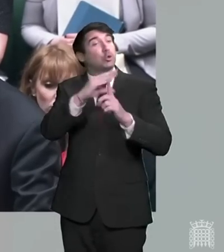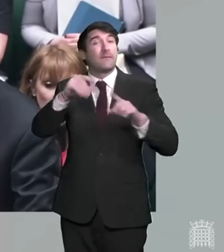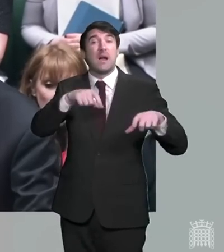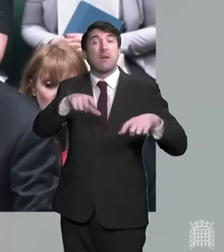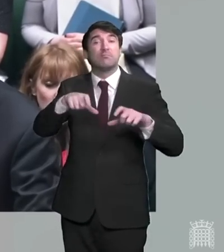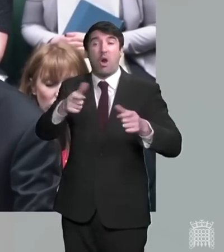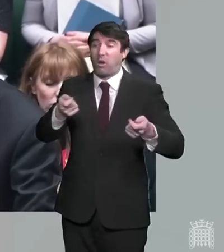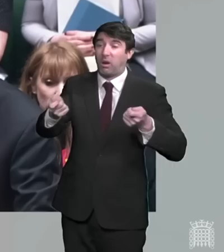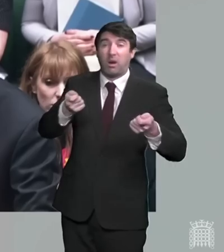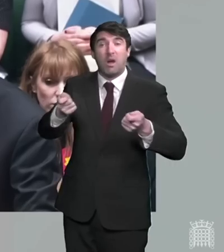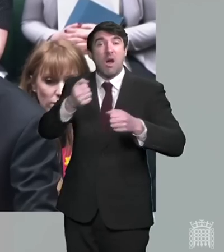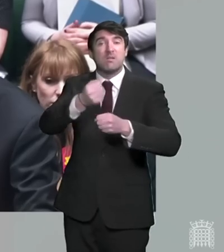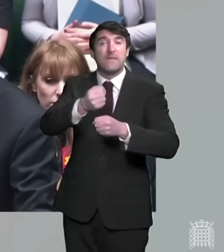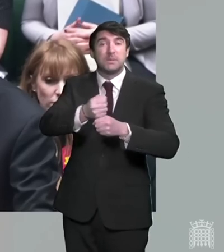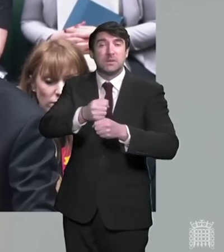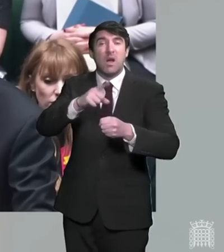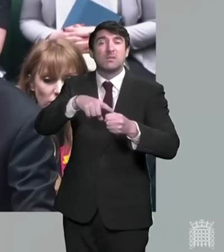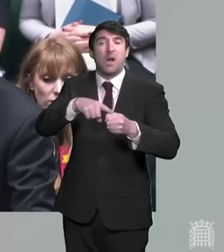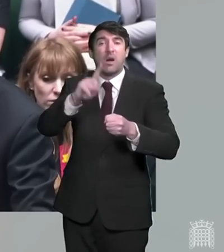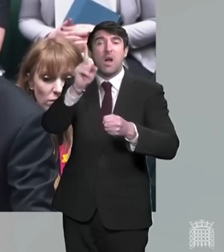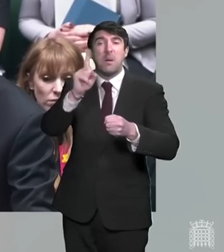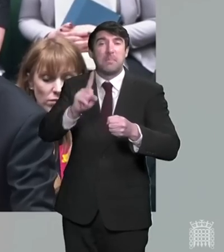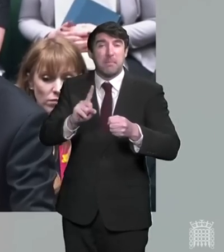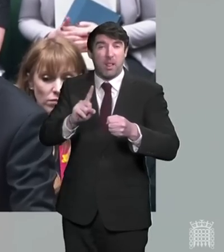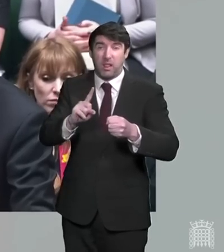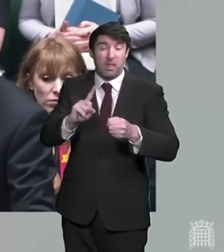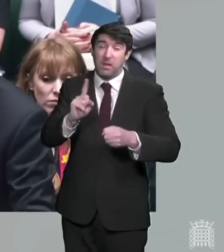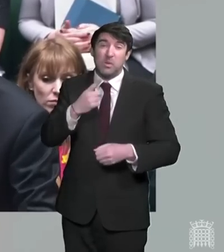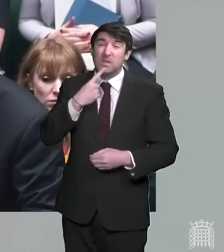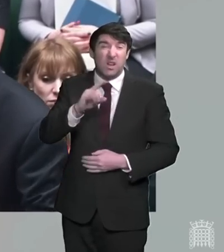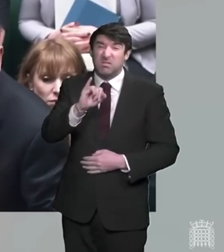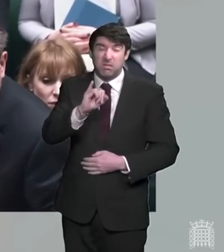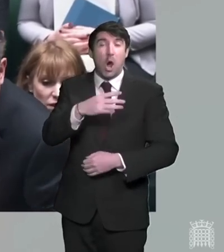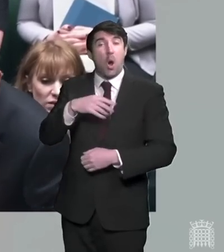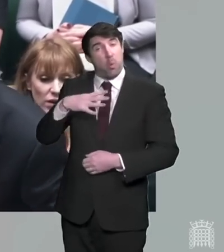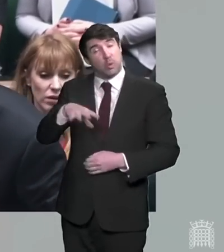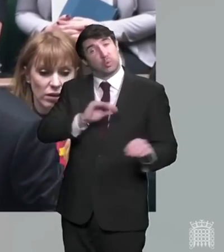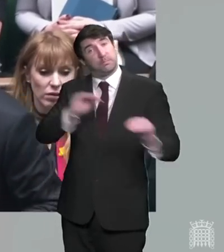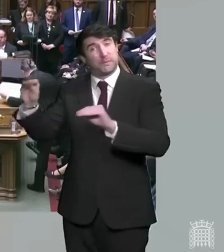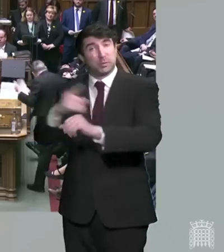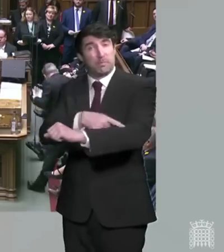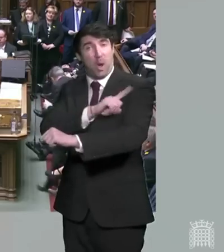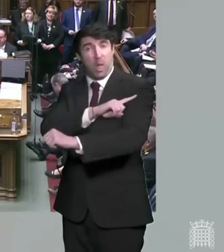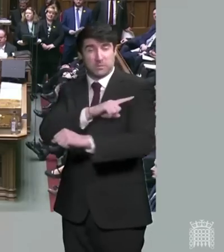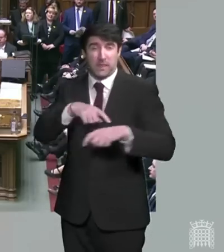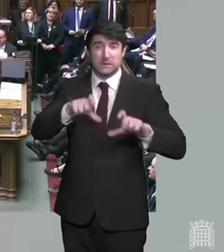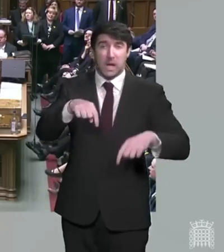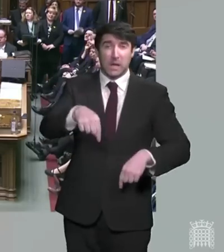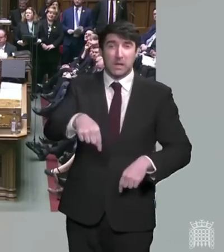see a generation of young people learning to say Auf Wiedersehen, pet in Polish, aren't we?